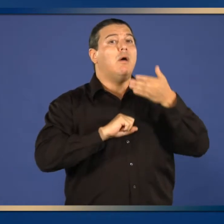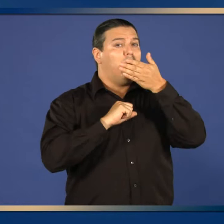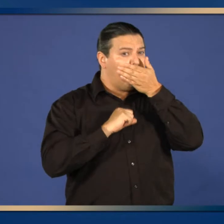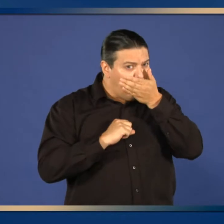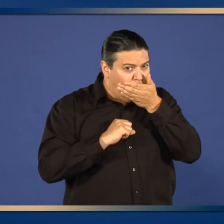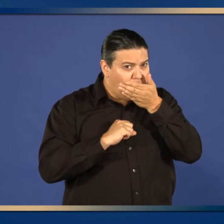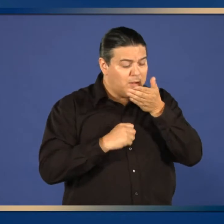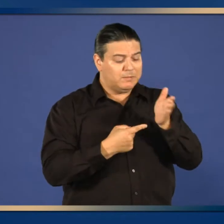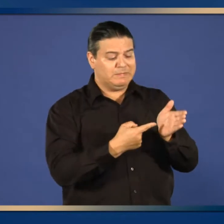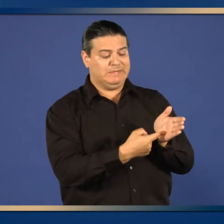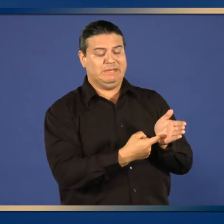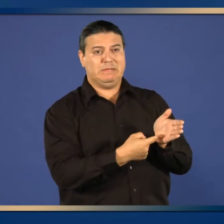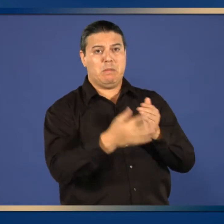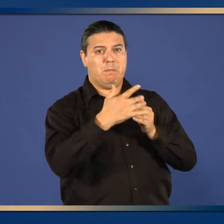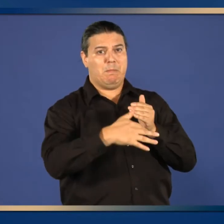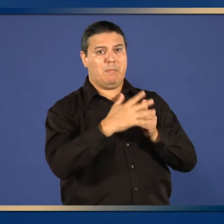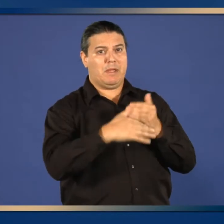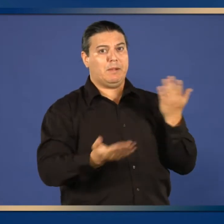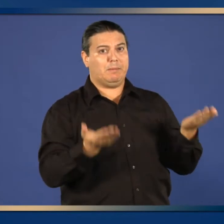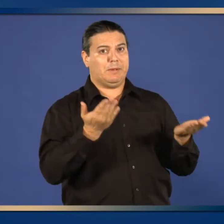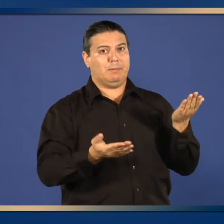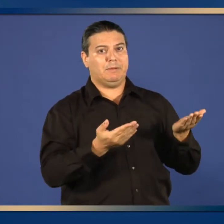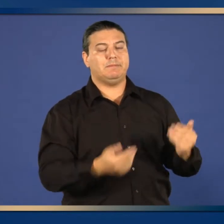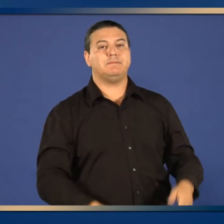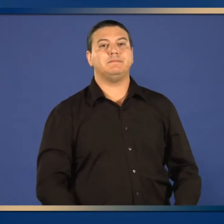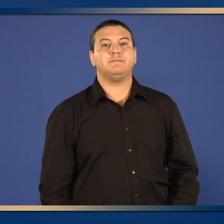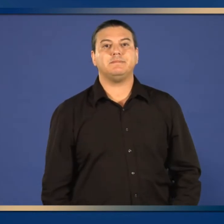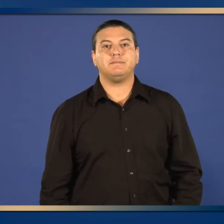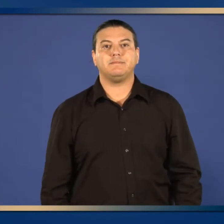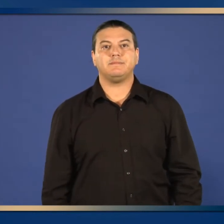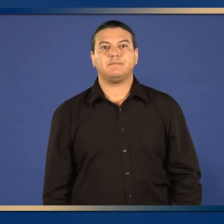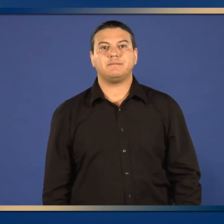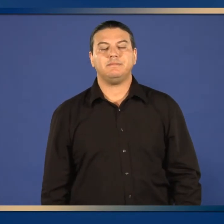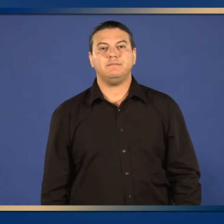cough that may bring up blood.